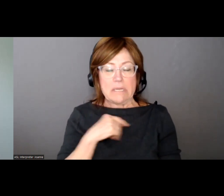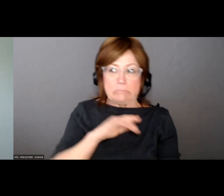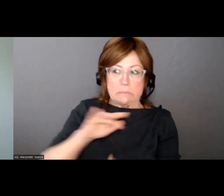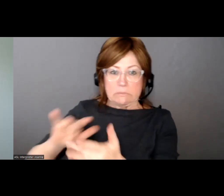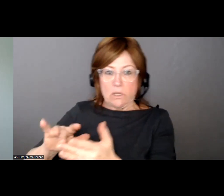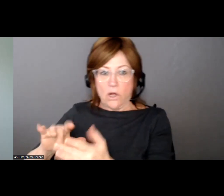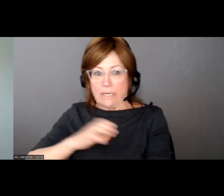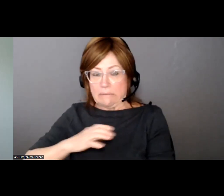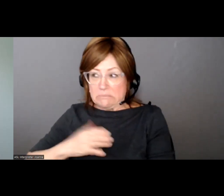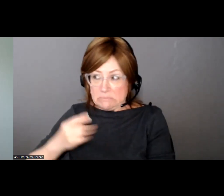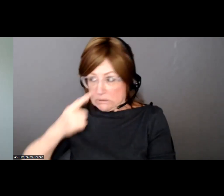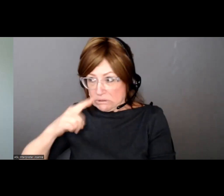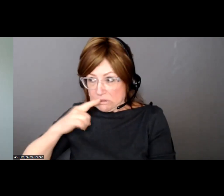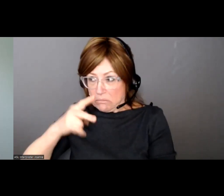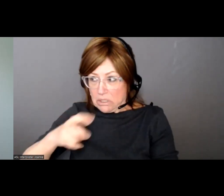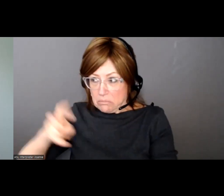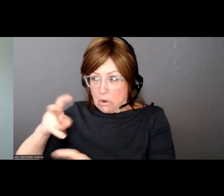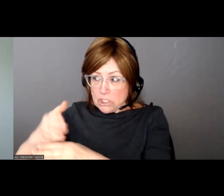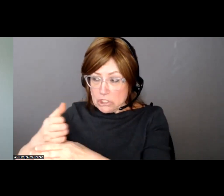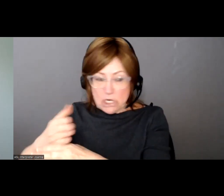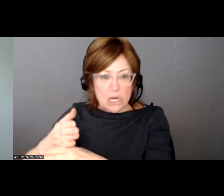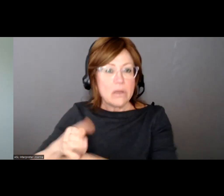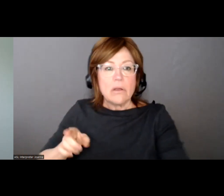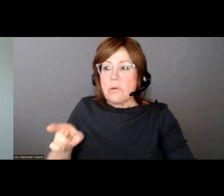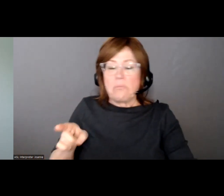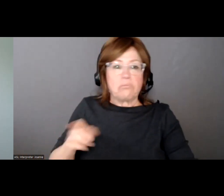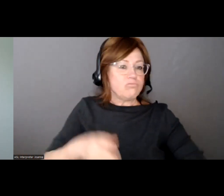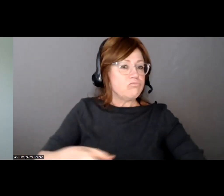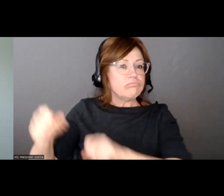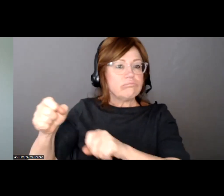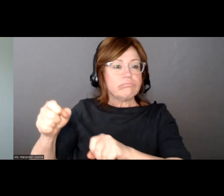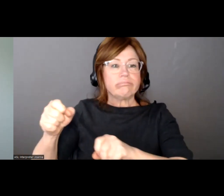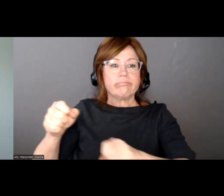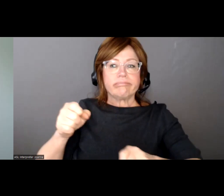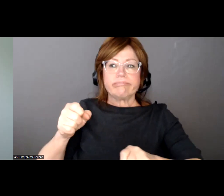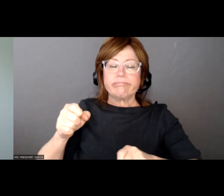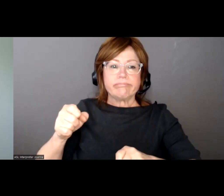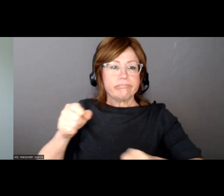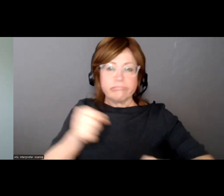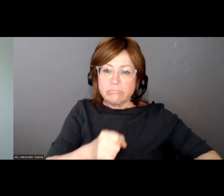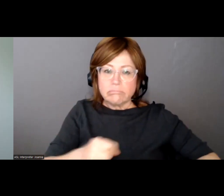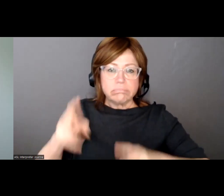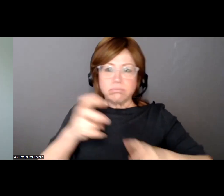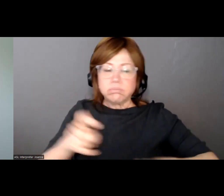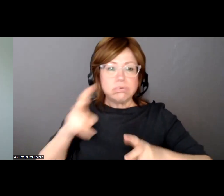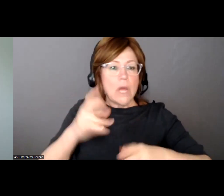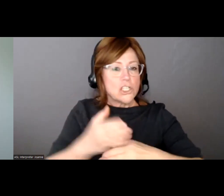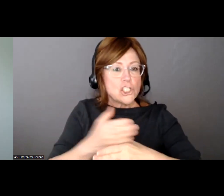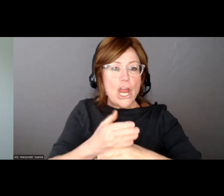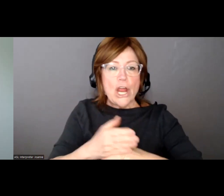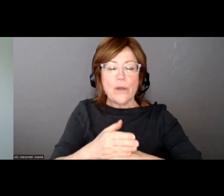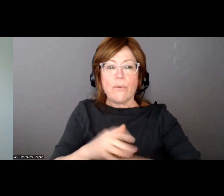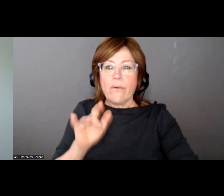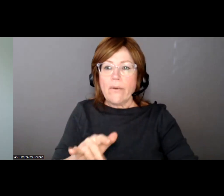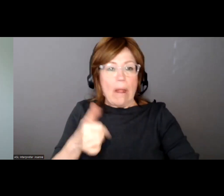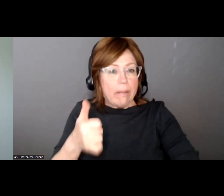posts? And it was amazing. It just posts and reshares and likes, and it just really, really